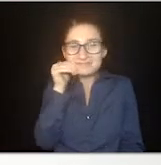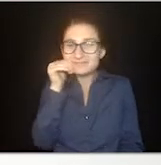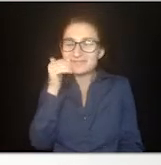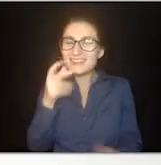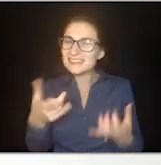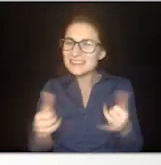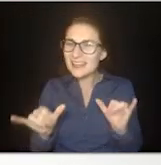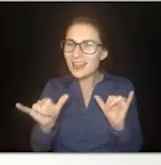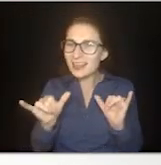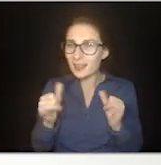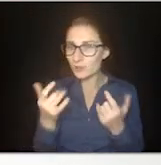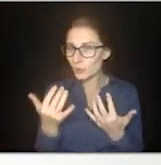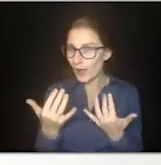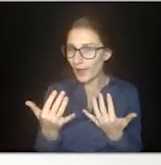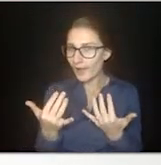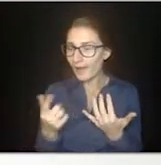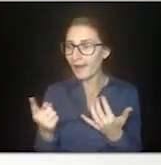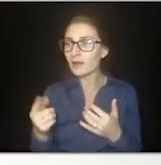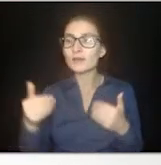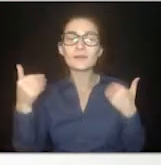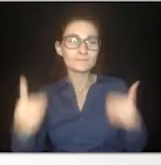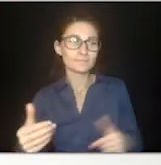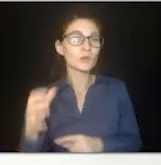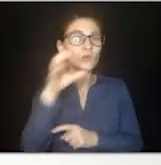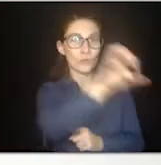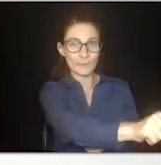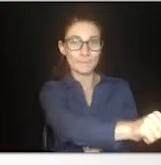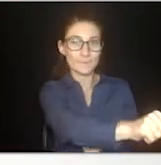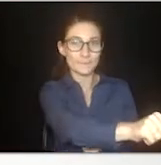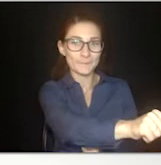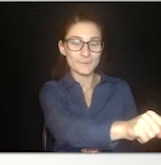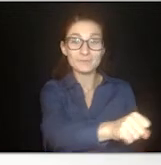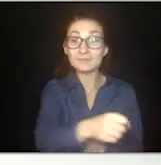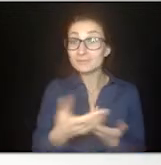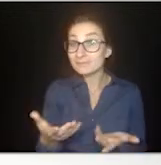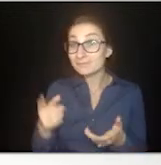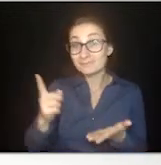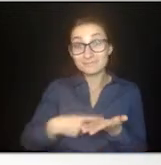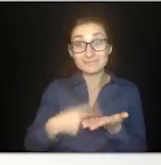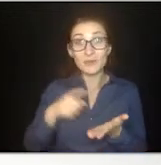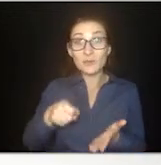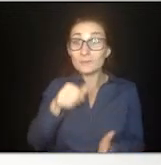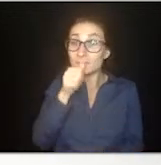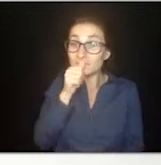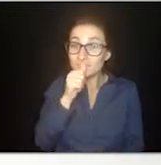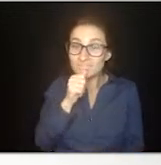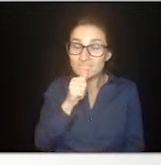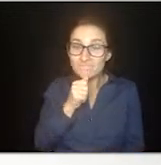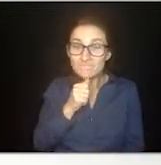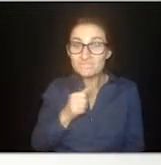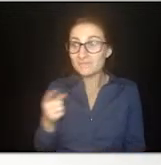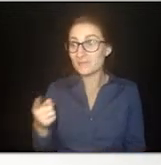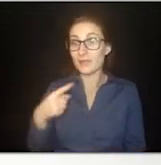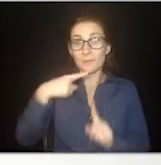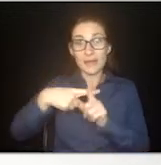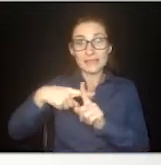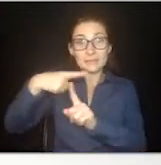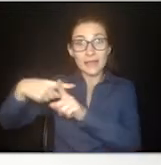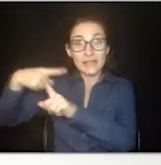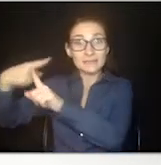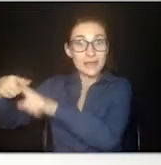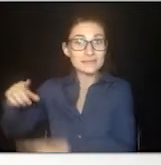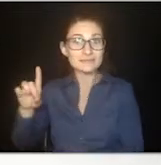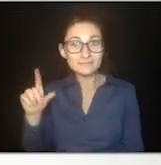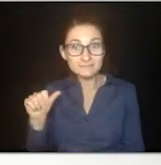still took him another minute to reach out and grab it. And she was patient. Sometimes these kinds of kids with these